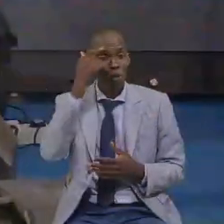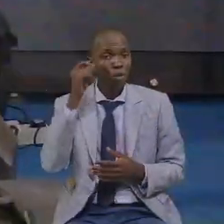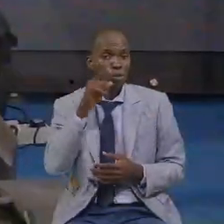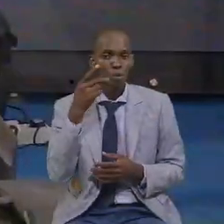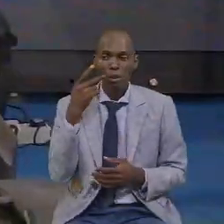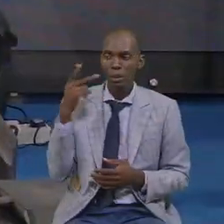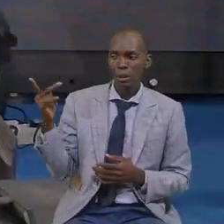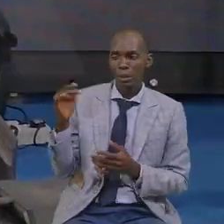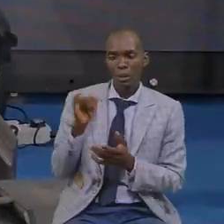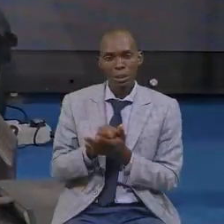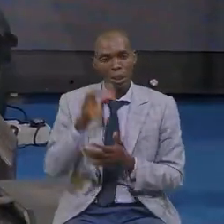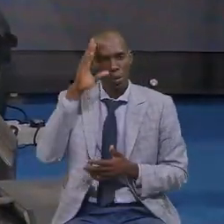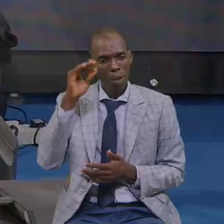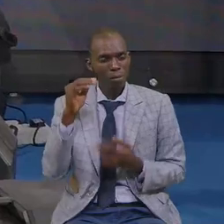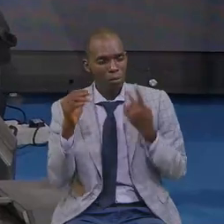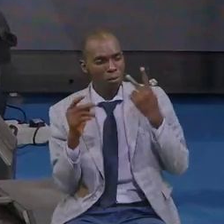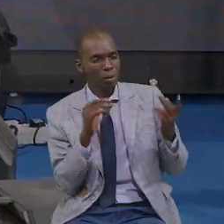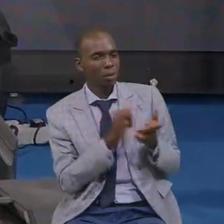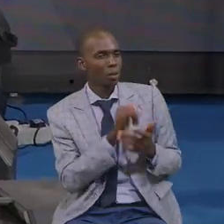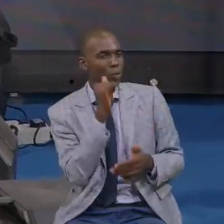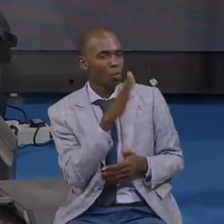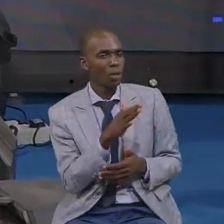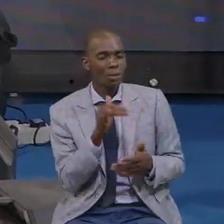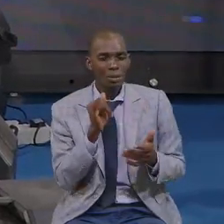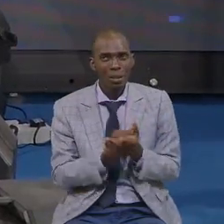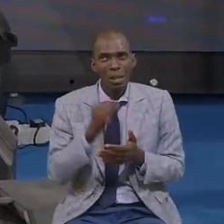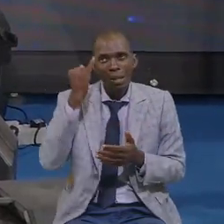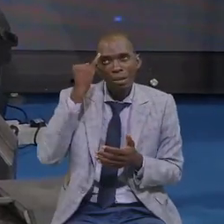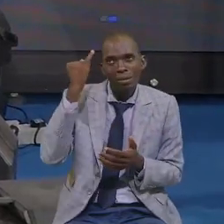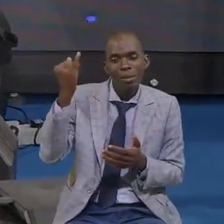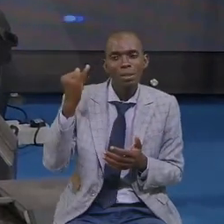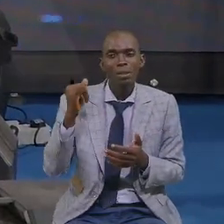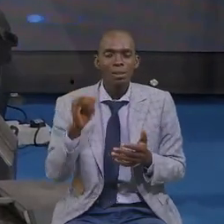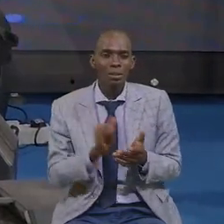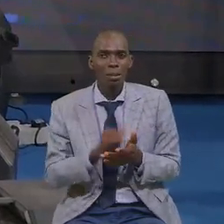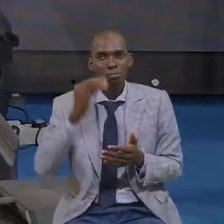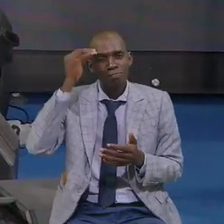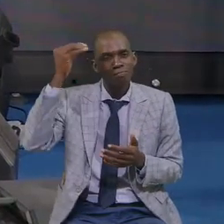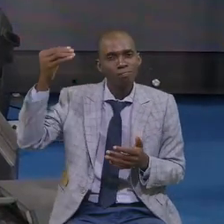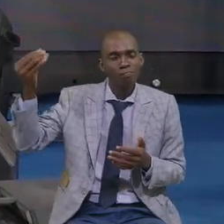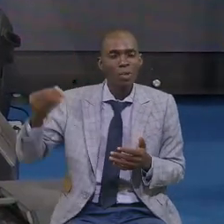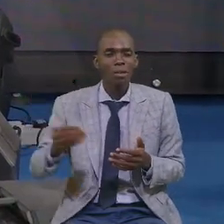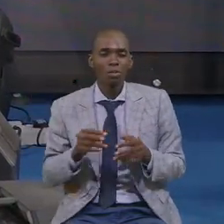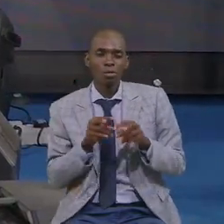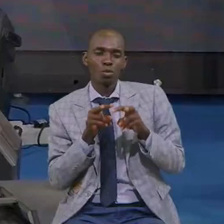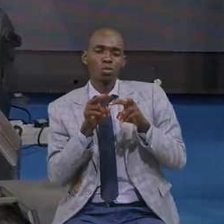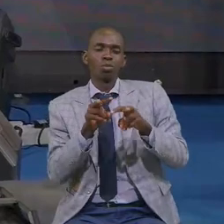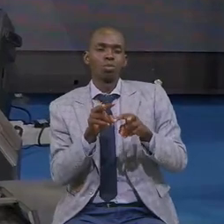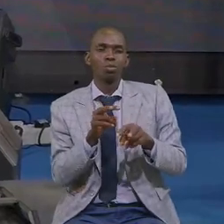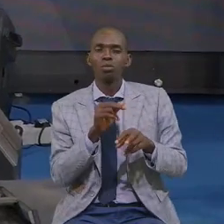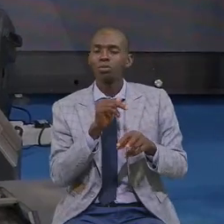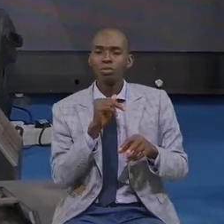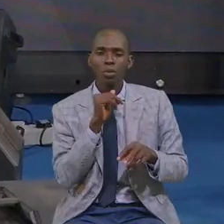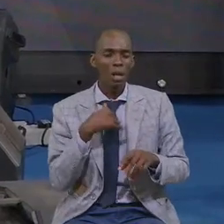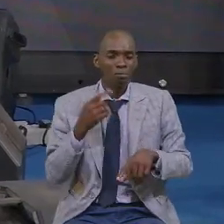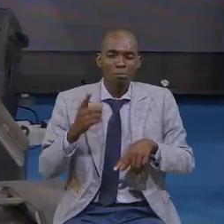man, that woman, that idea, that ideology appears irresistible. And